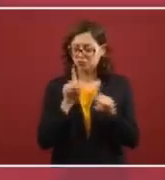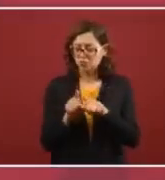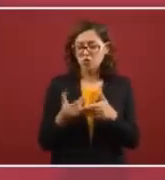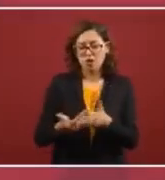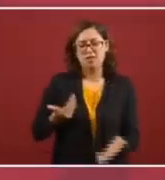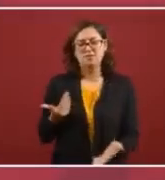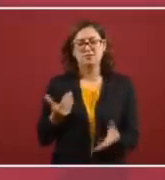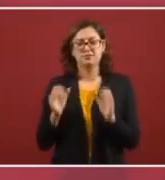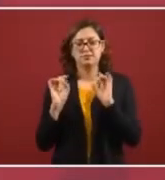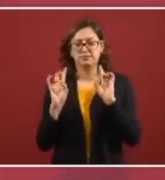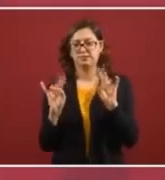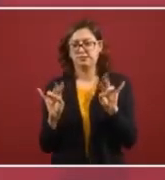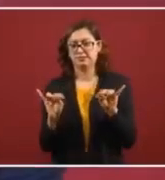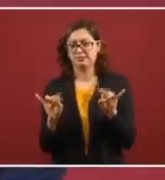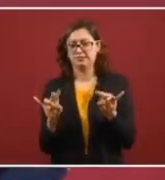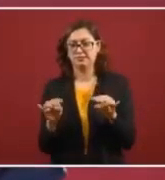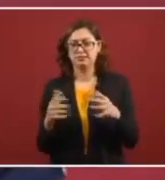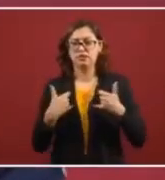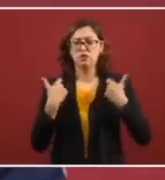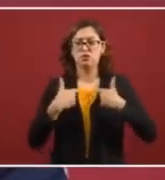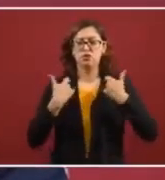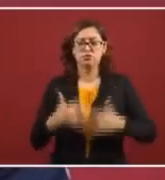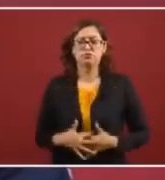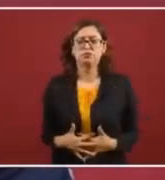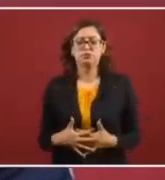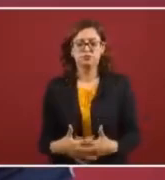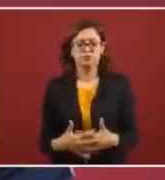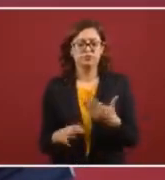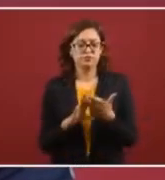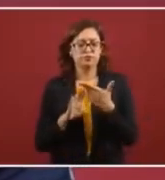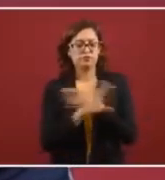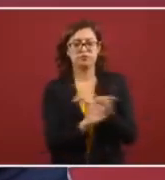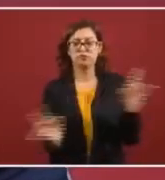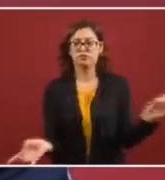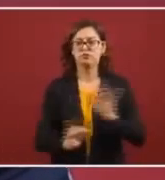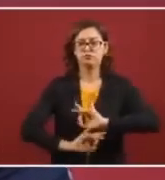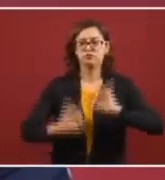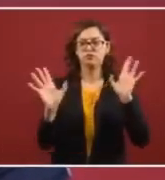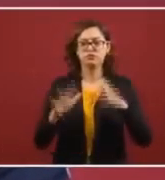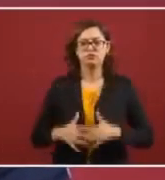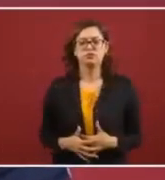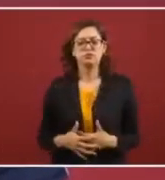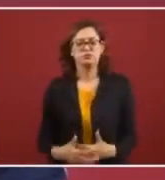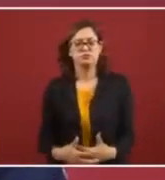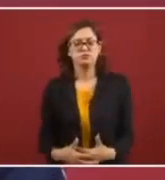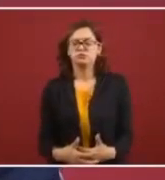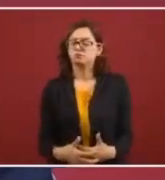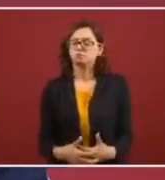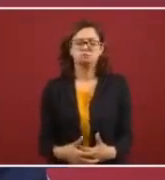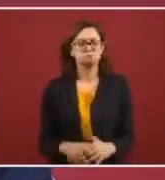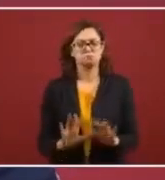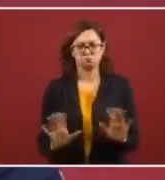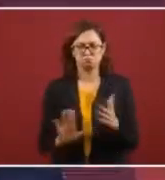para of pregnancy and adolescents that are unplanned